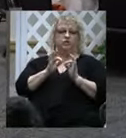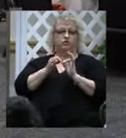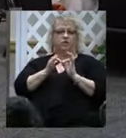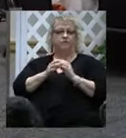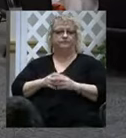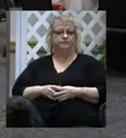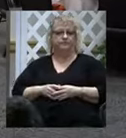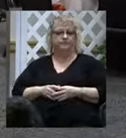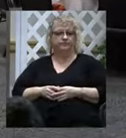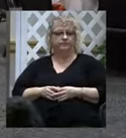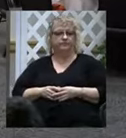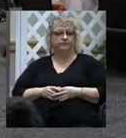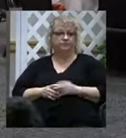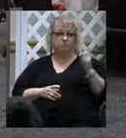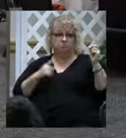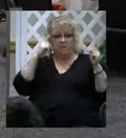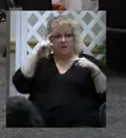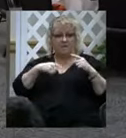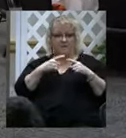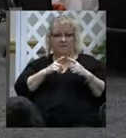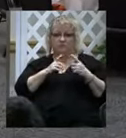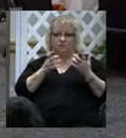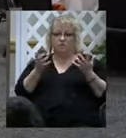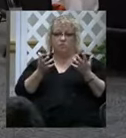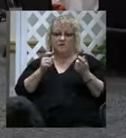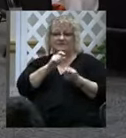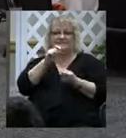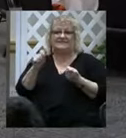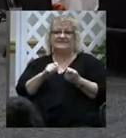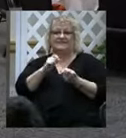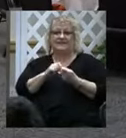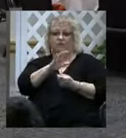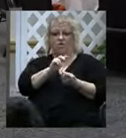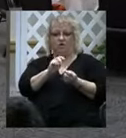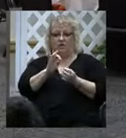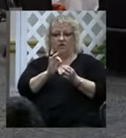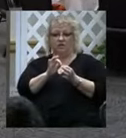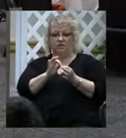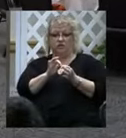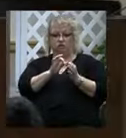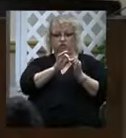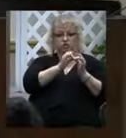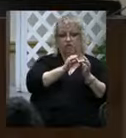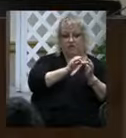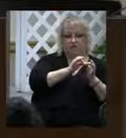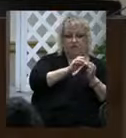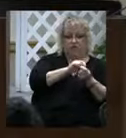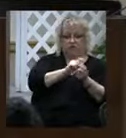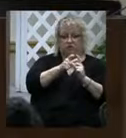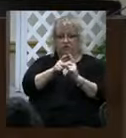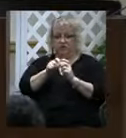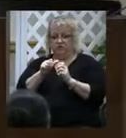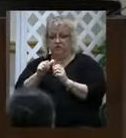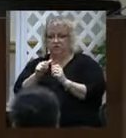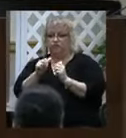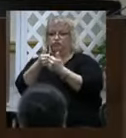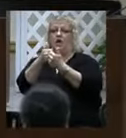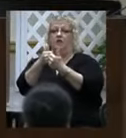But if you have any thoughts, what do you do if your translation or interpretation is challenged